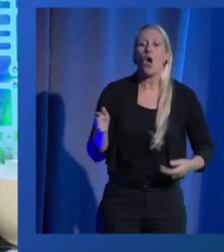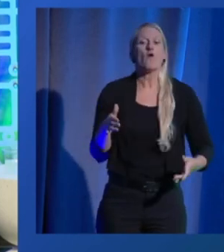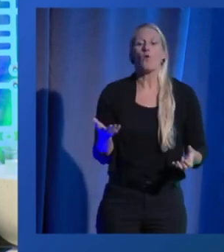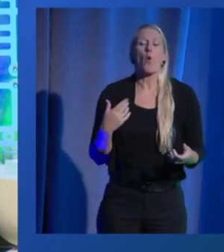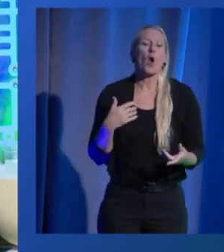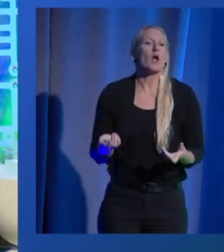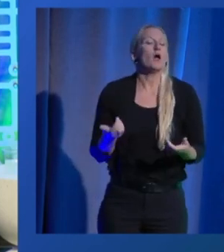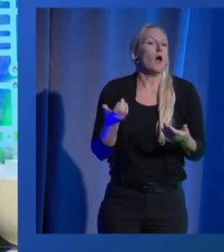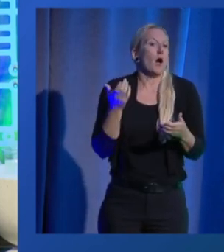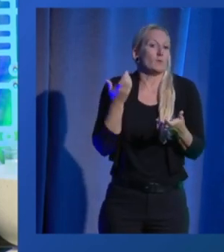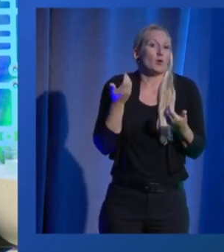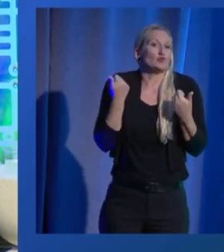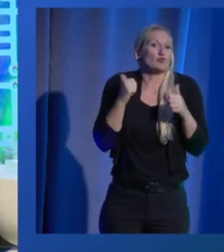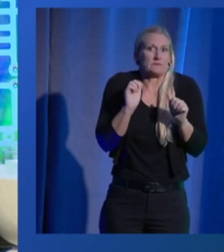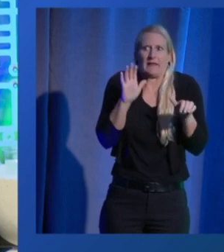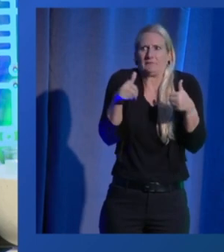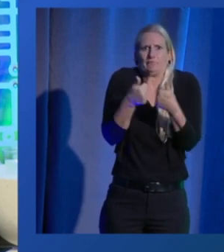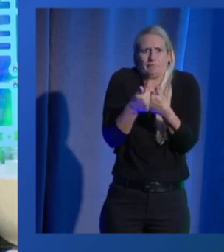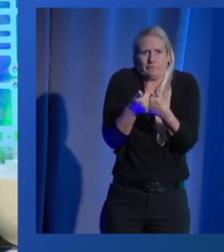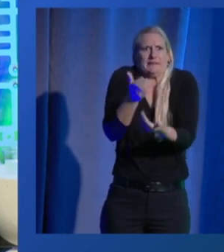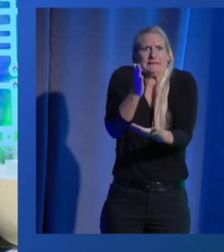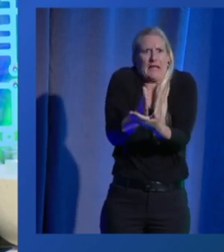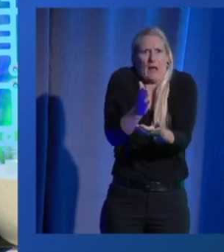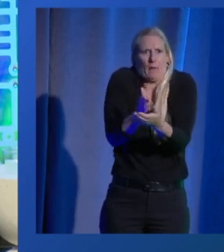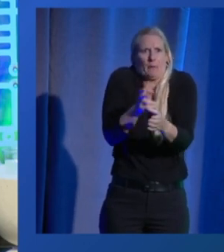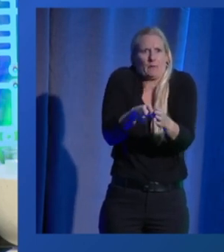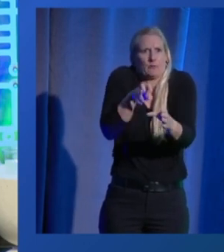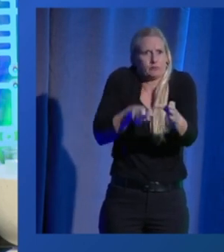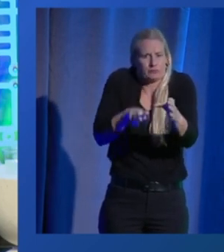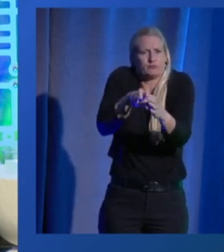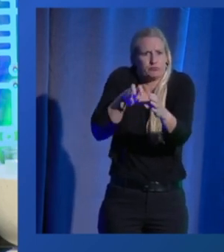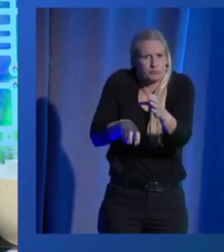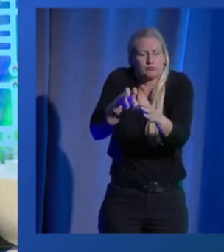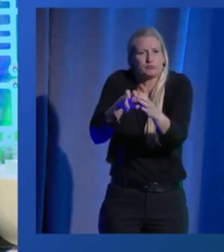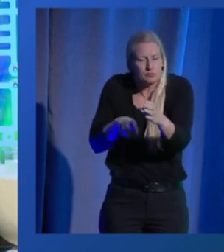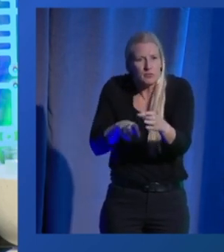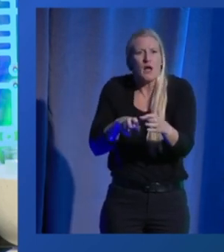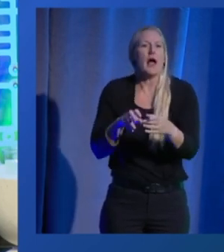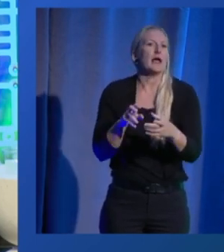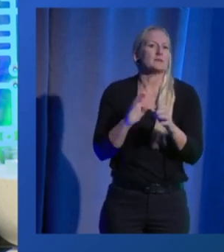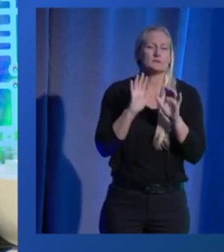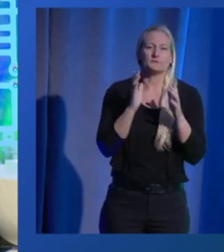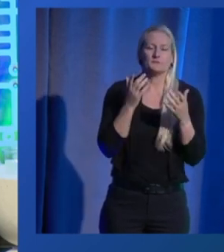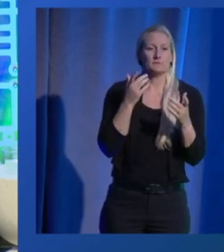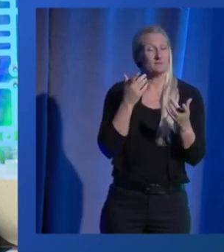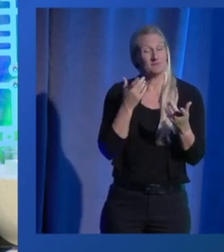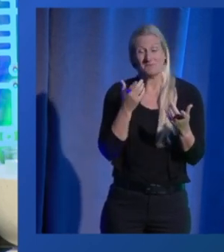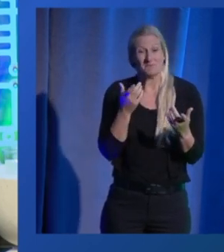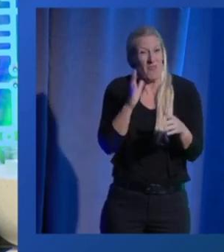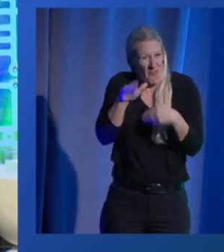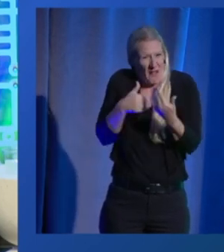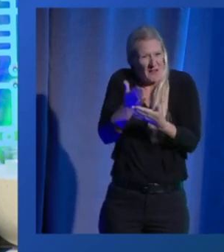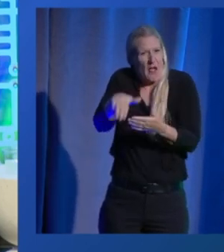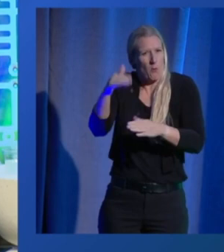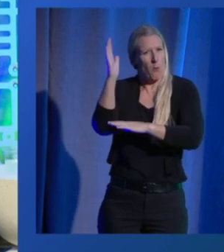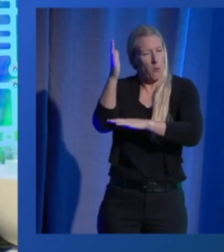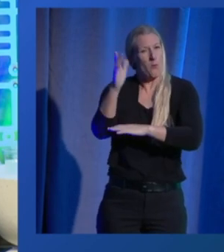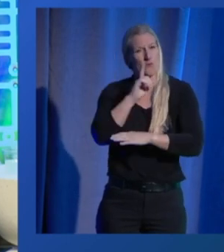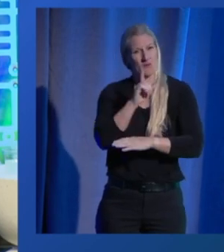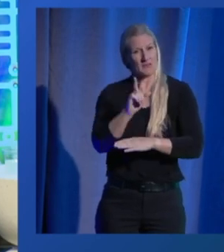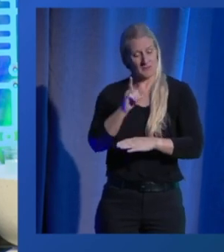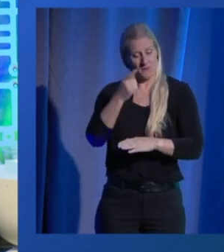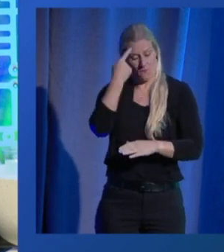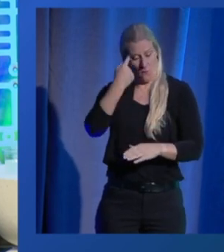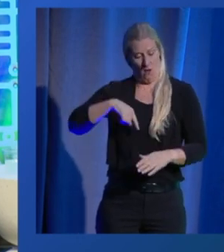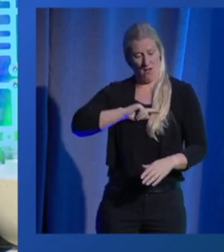or incentive programs um but really at the end of the day it comes down to mission for some of us this is a genuine calling